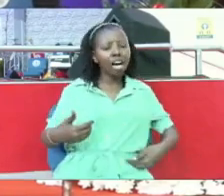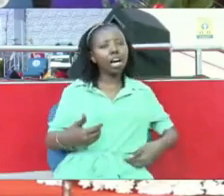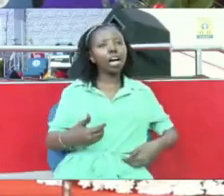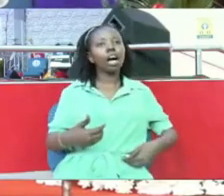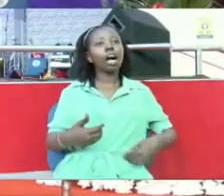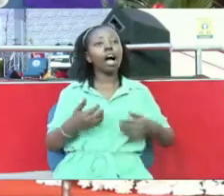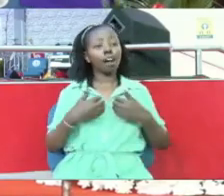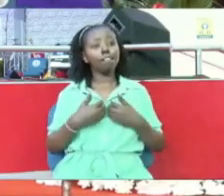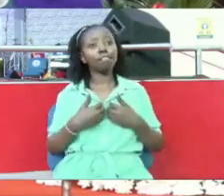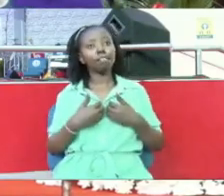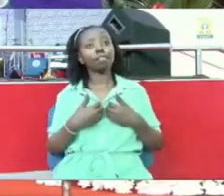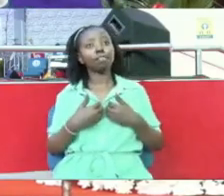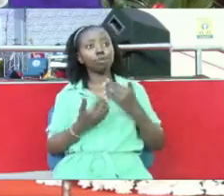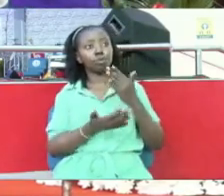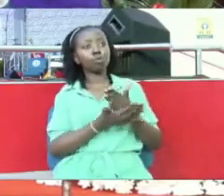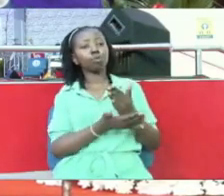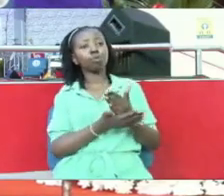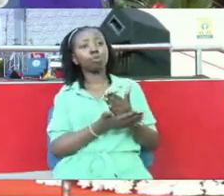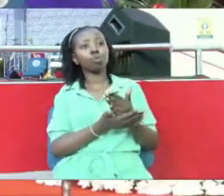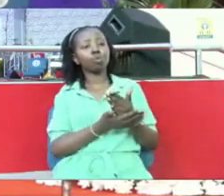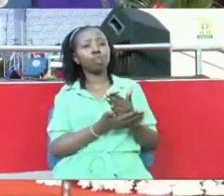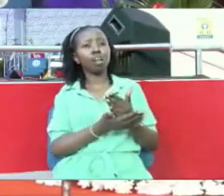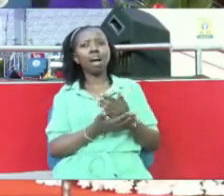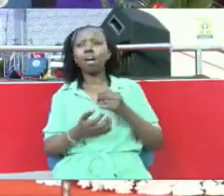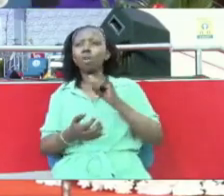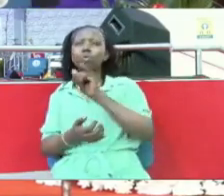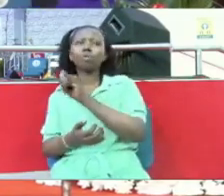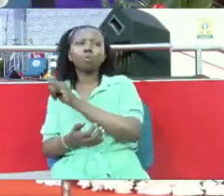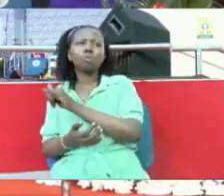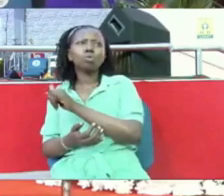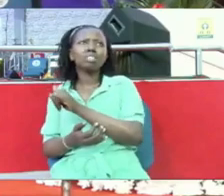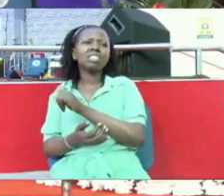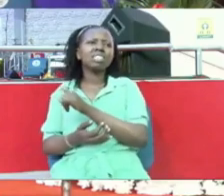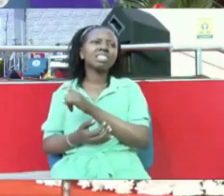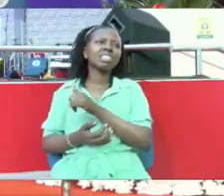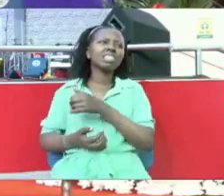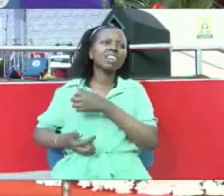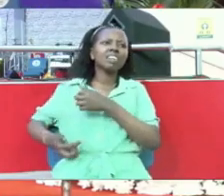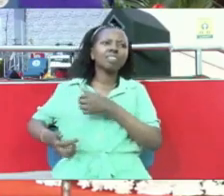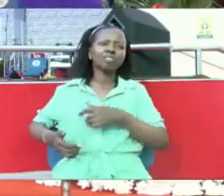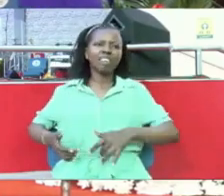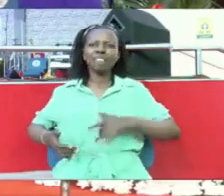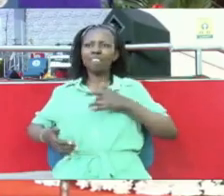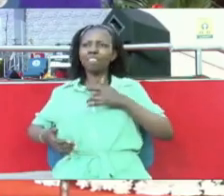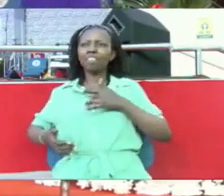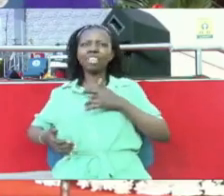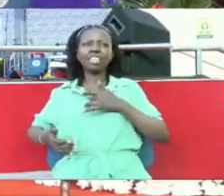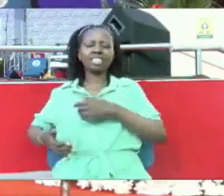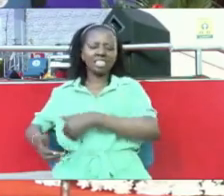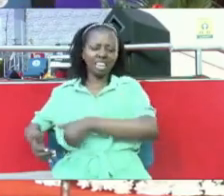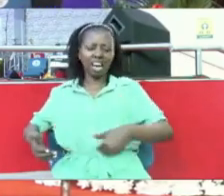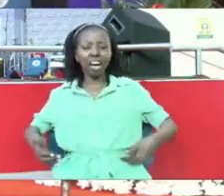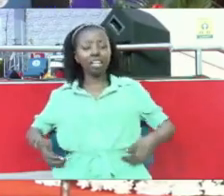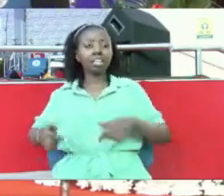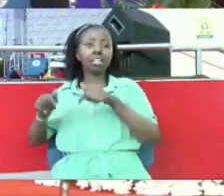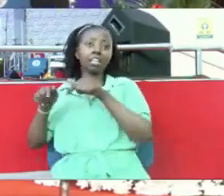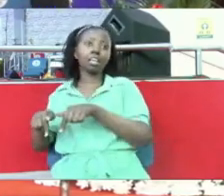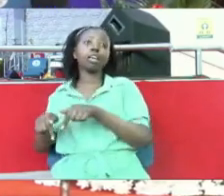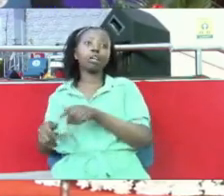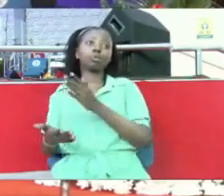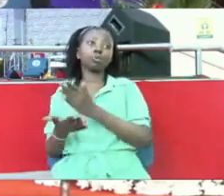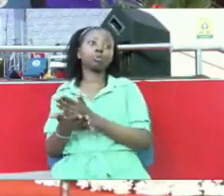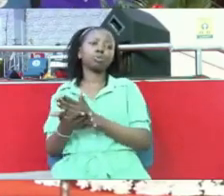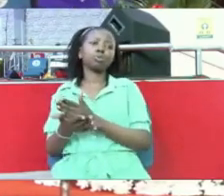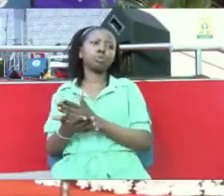wale wako na njaa ya kifedha. There are those who have emotional hungers as we are seated here. Kuna wale wako na njaa ya kihisia wanapoketi